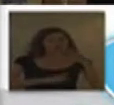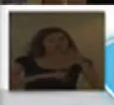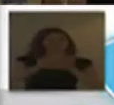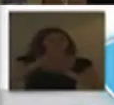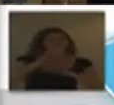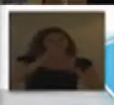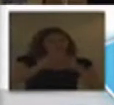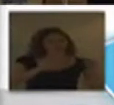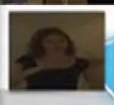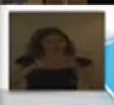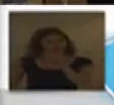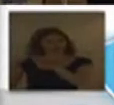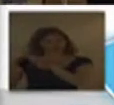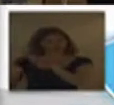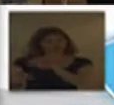different ways.